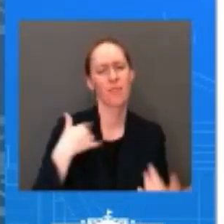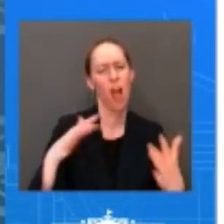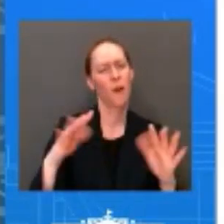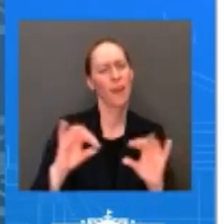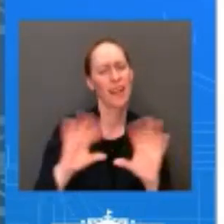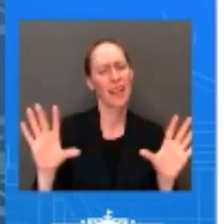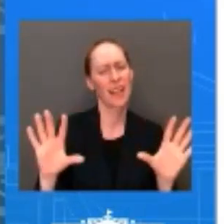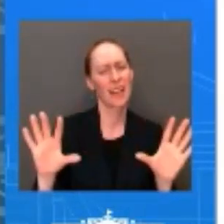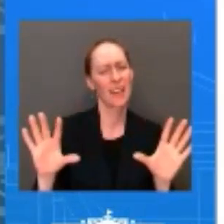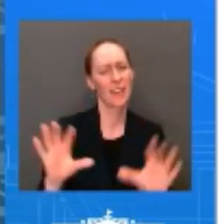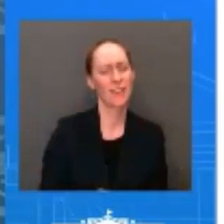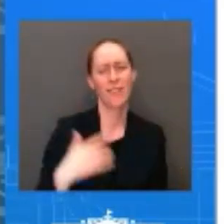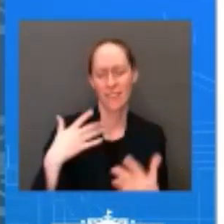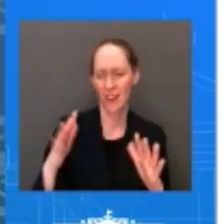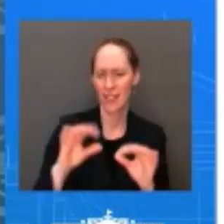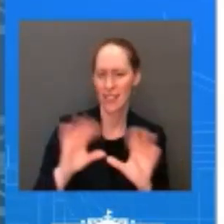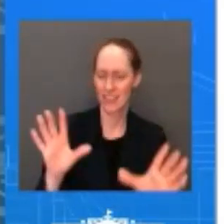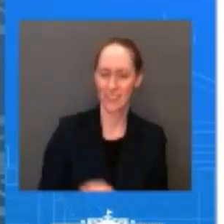very seriously